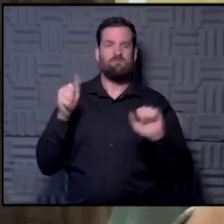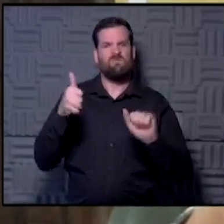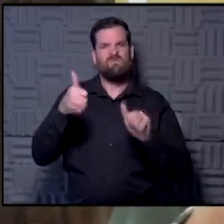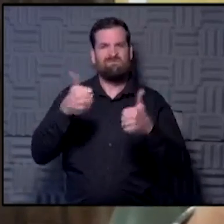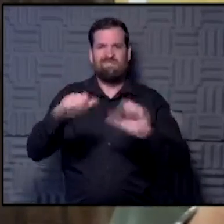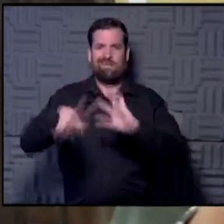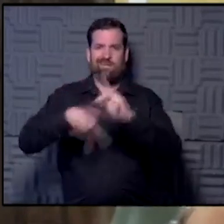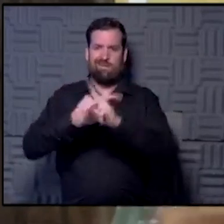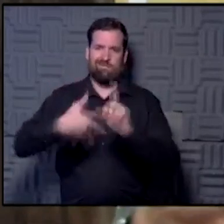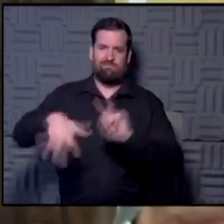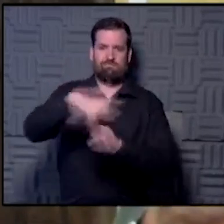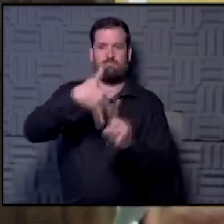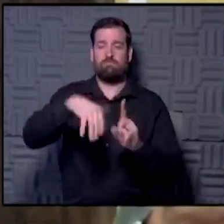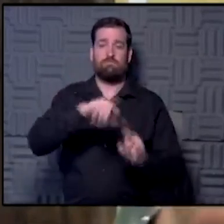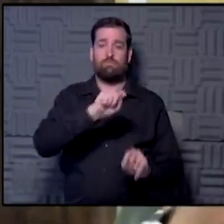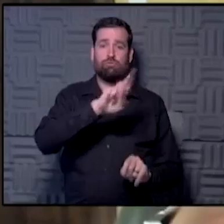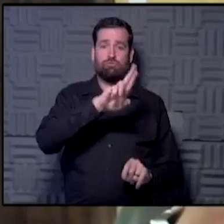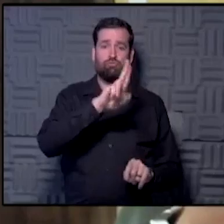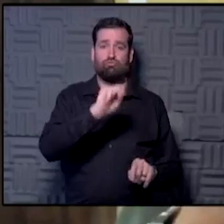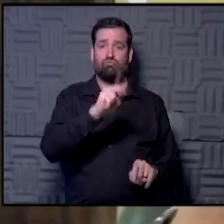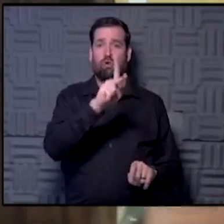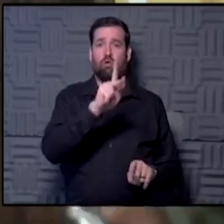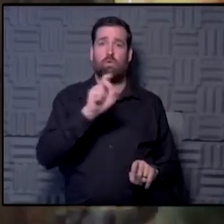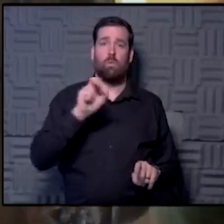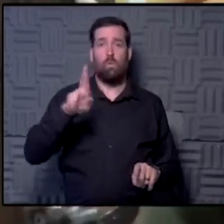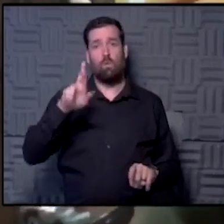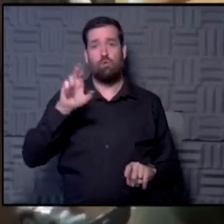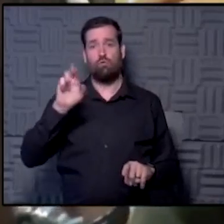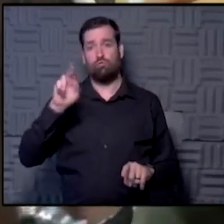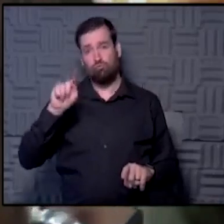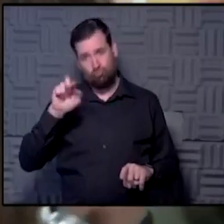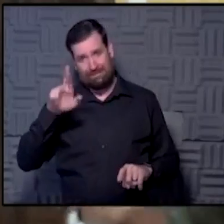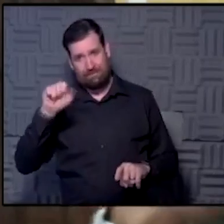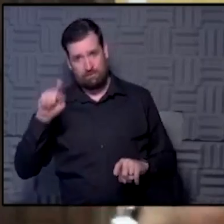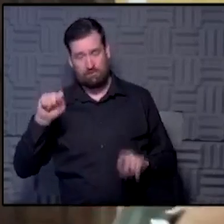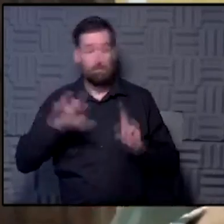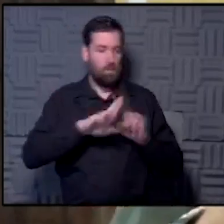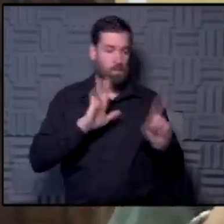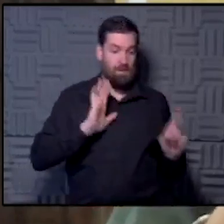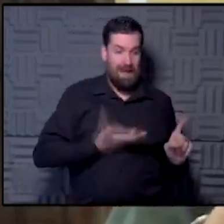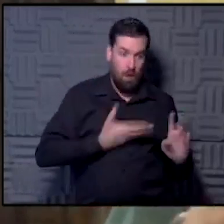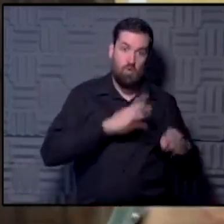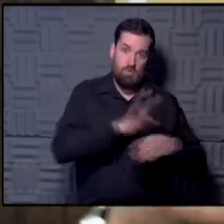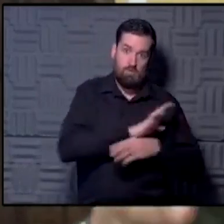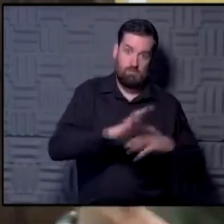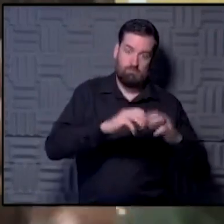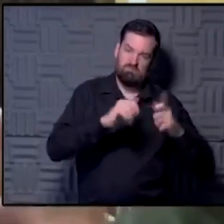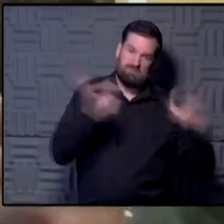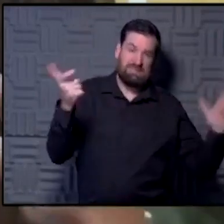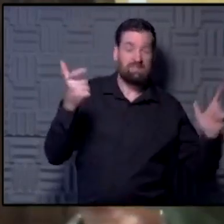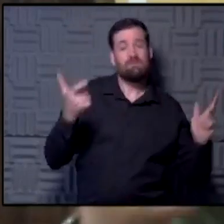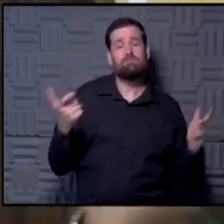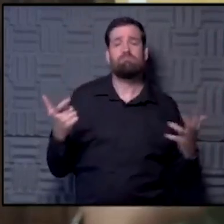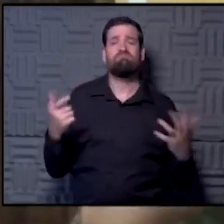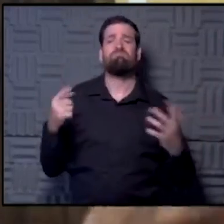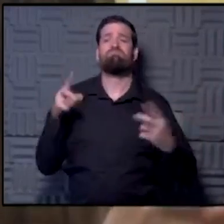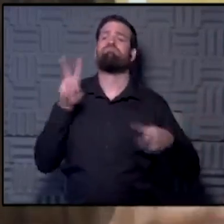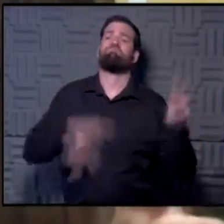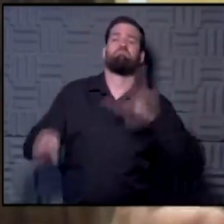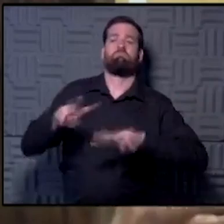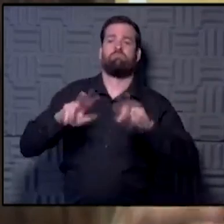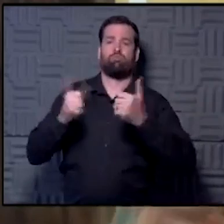venue, whether it's a trunk or treat or if it's, in an attraction our size. I think just looking at all of those things and